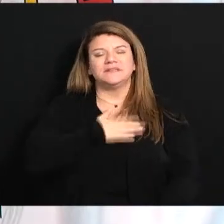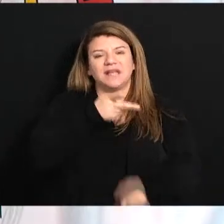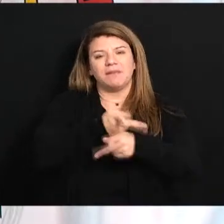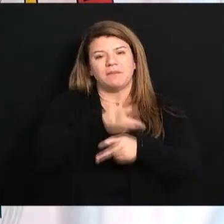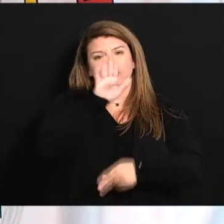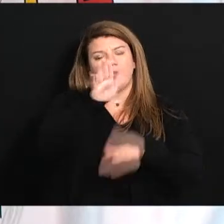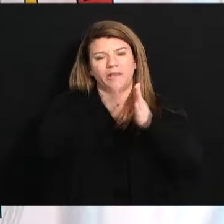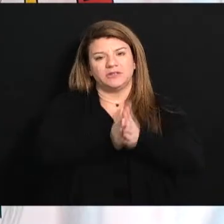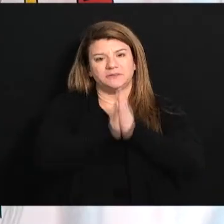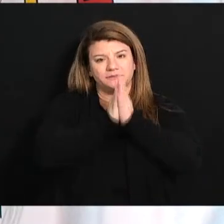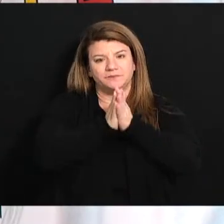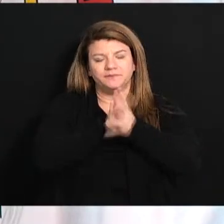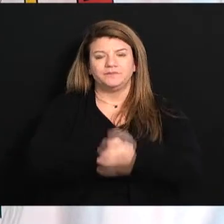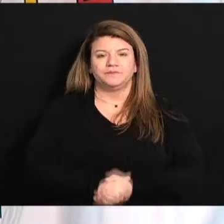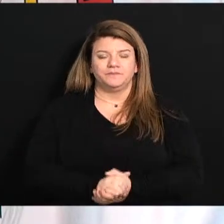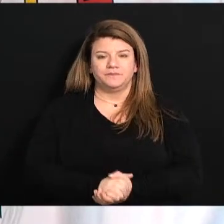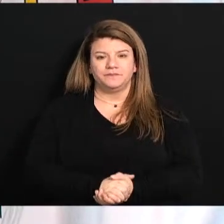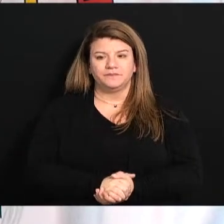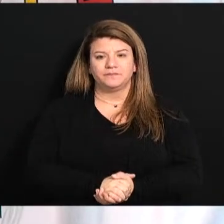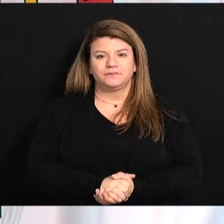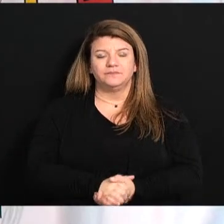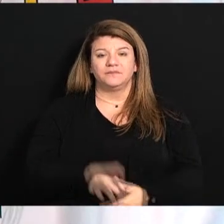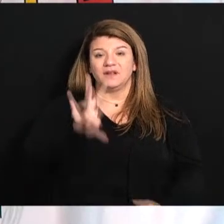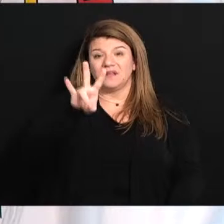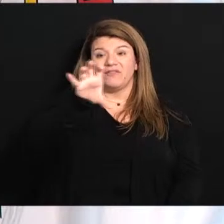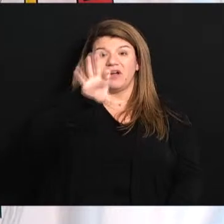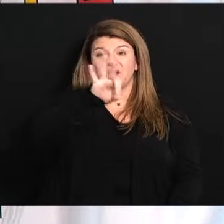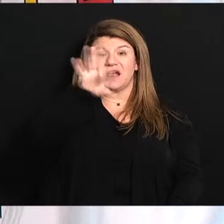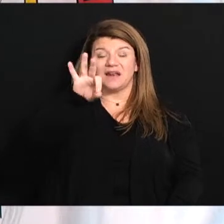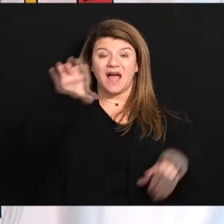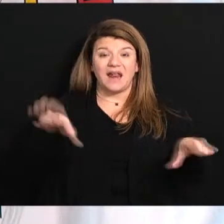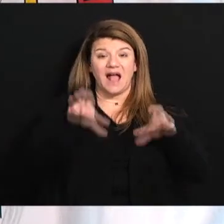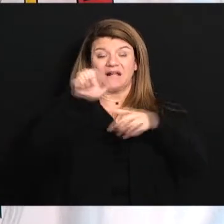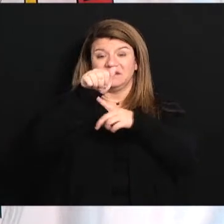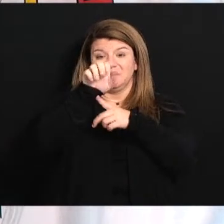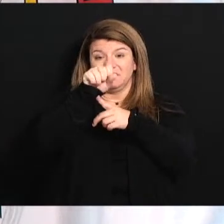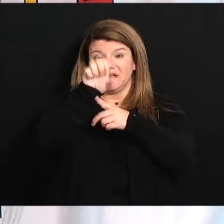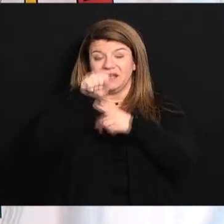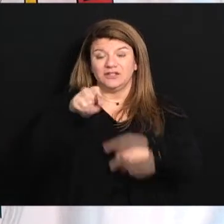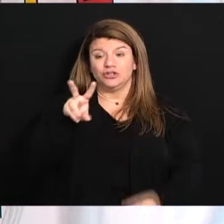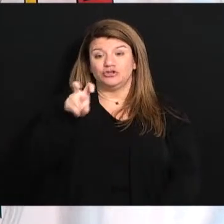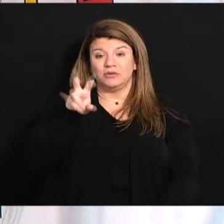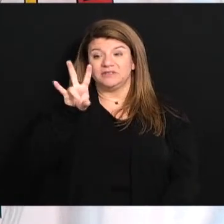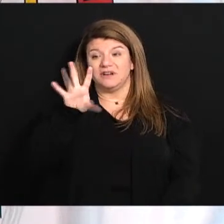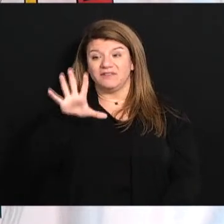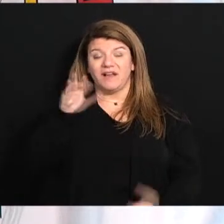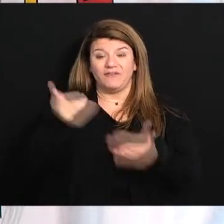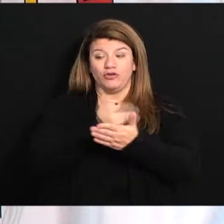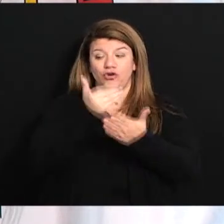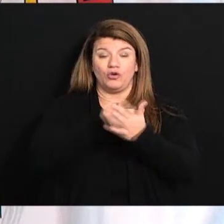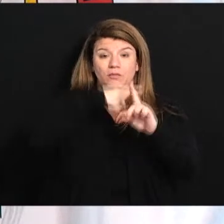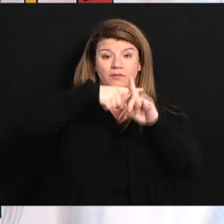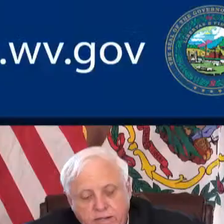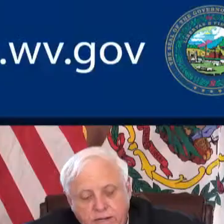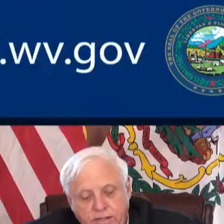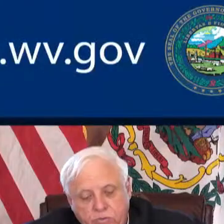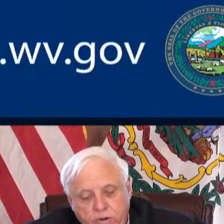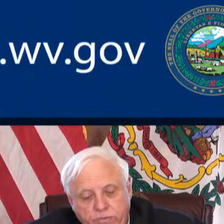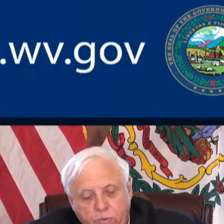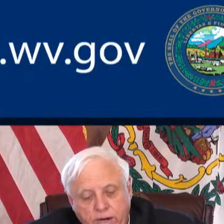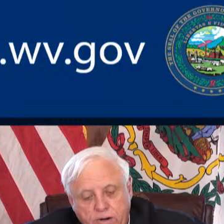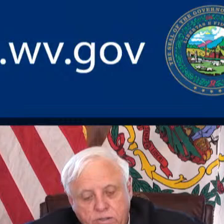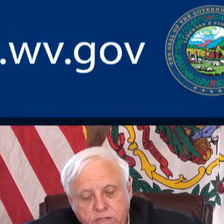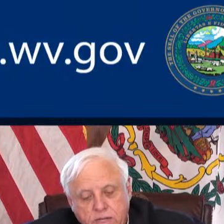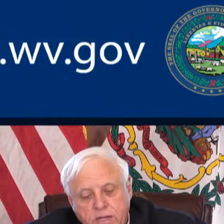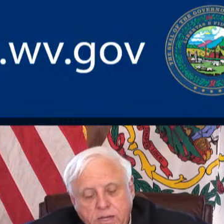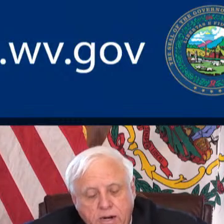prayers. With 799 active cases and 275 new positive cases today in the last